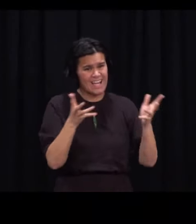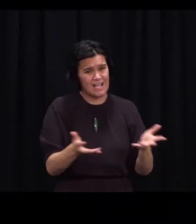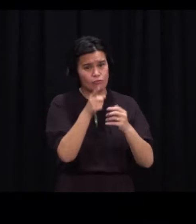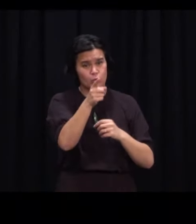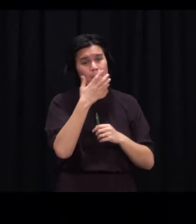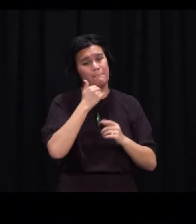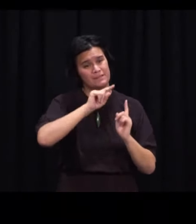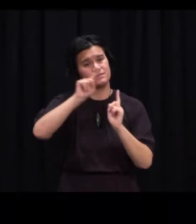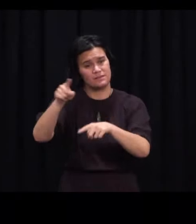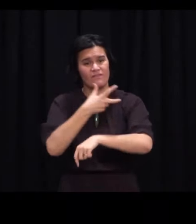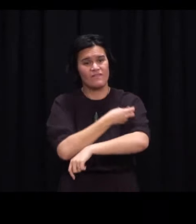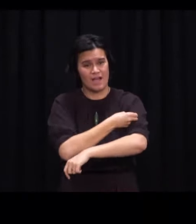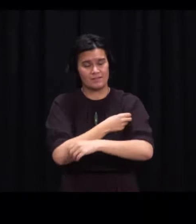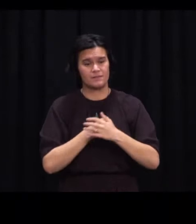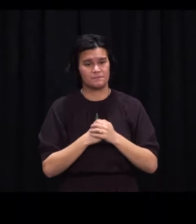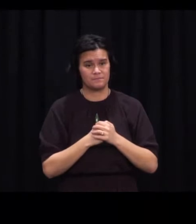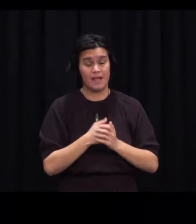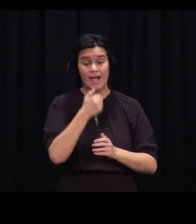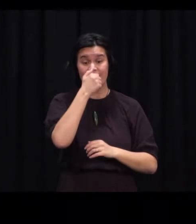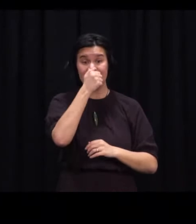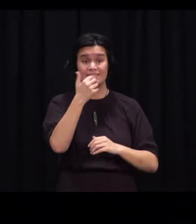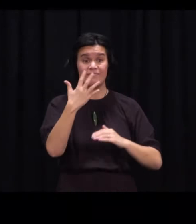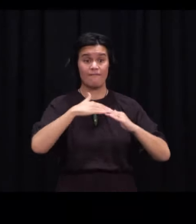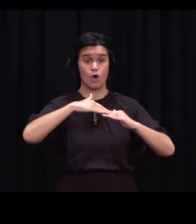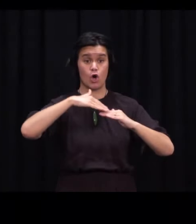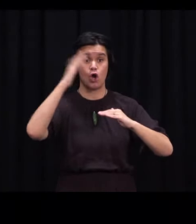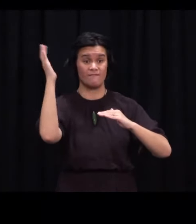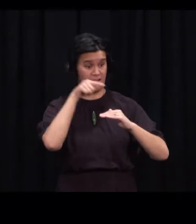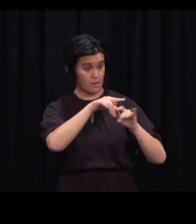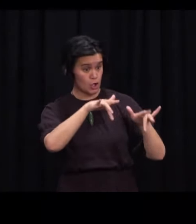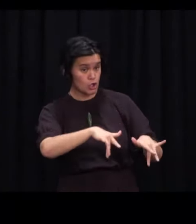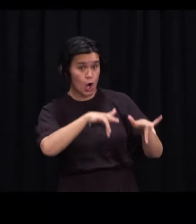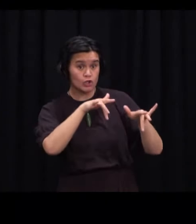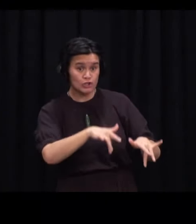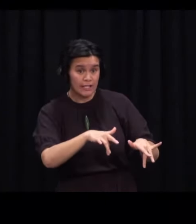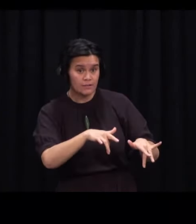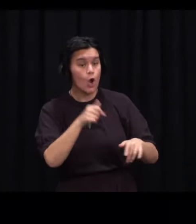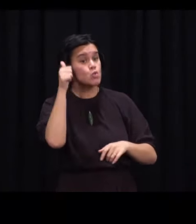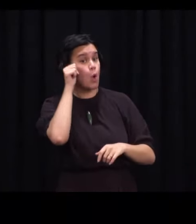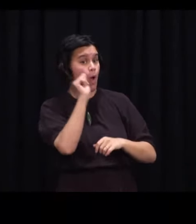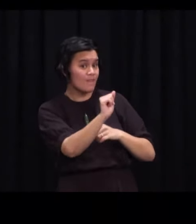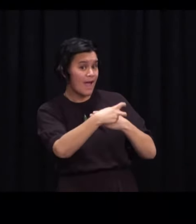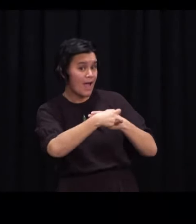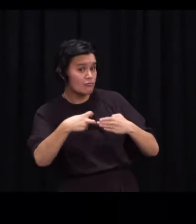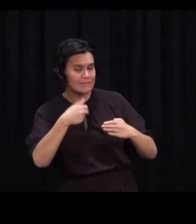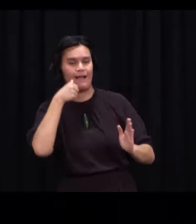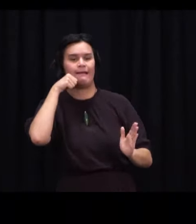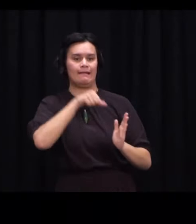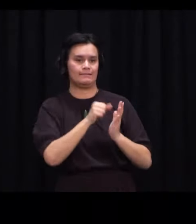Last week, a letter was sent to those over 65s who we had details for. Today, we're commencing an outbound call